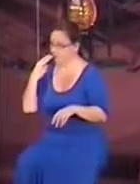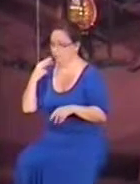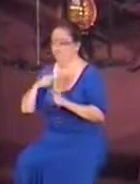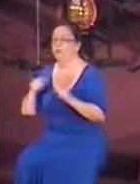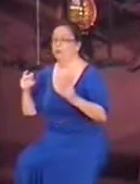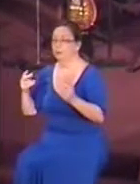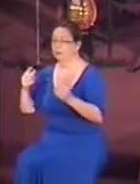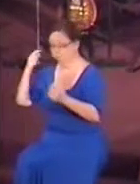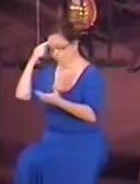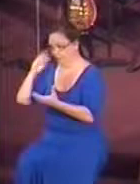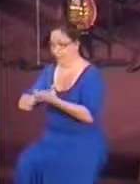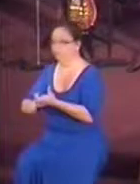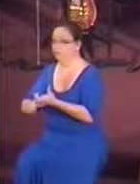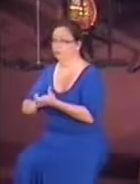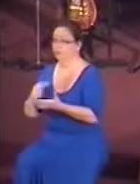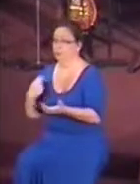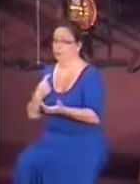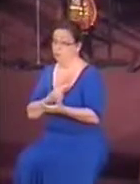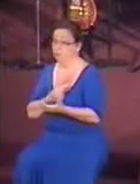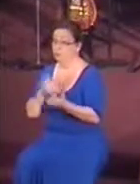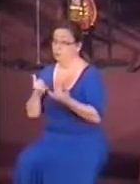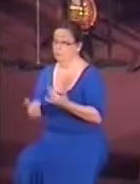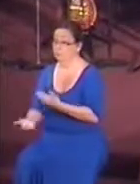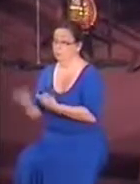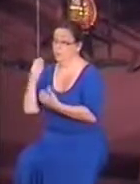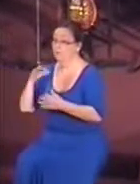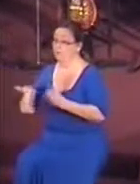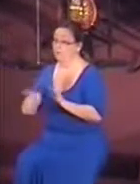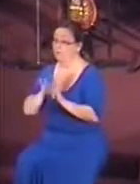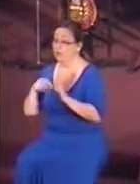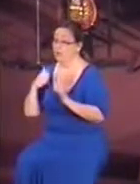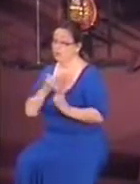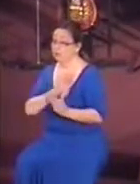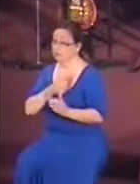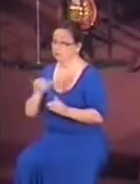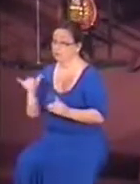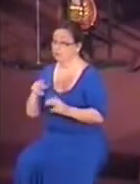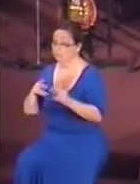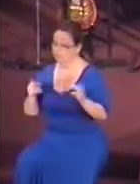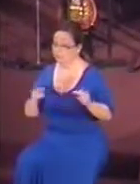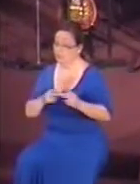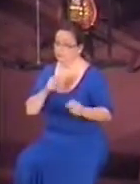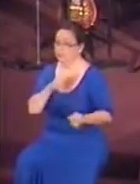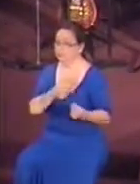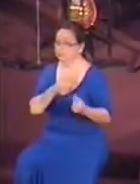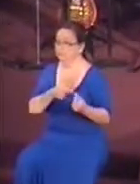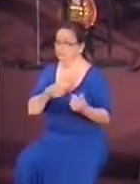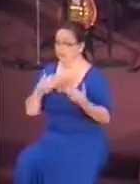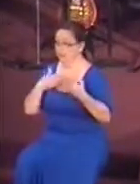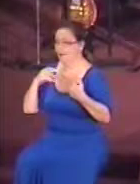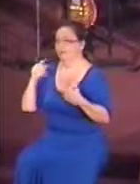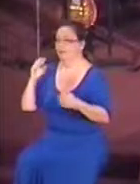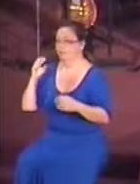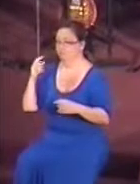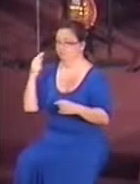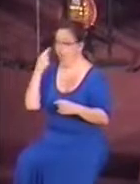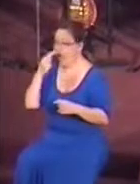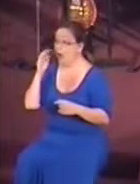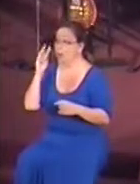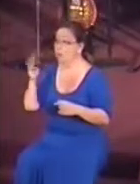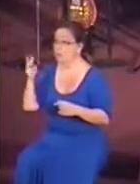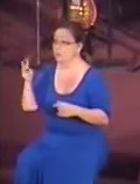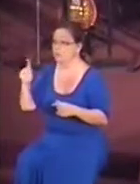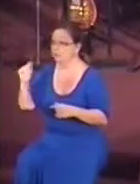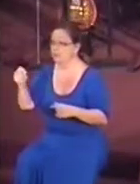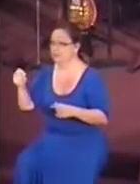yet believe. You see, we this morning find ourselves in the very same position as Thomas. We've got eyewitness testimony.